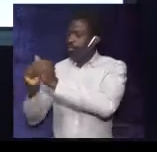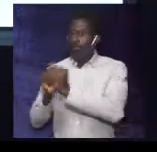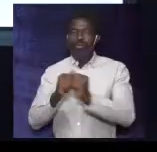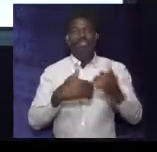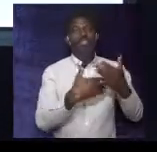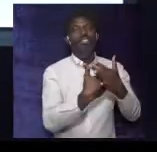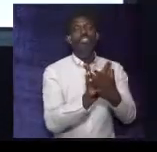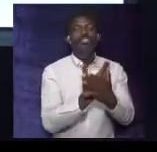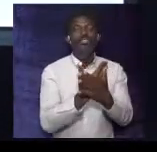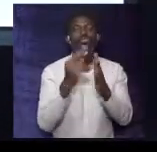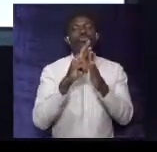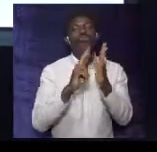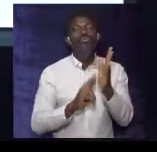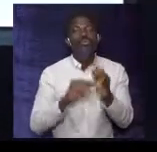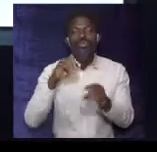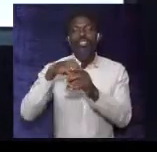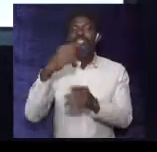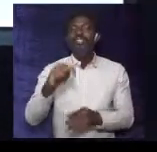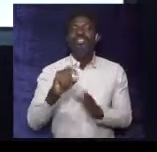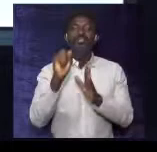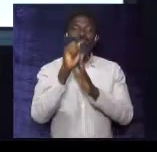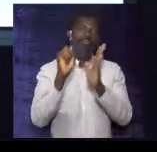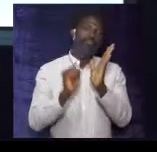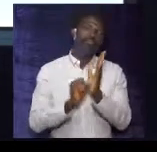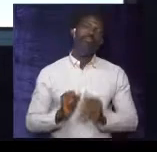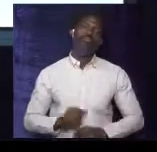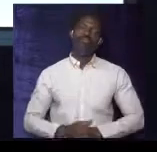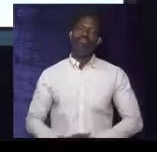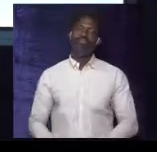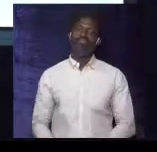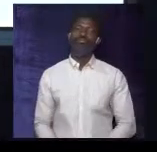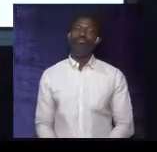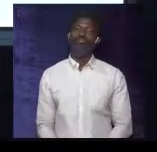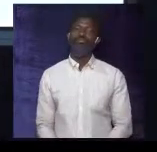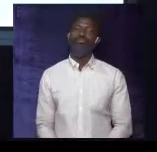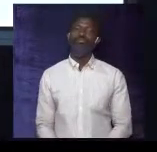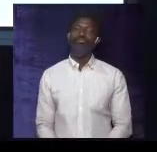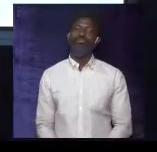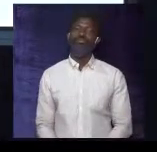along with the new rules and regulations in the state.